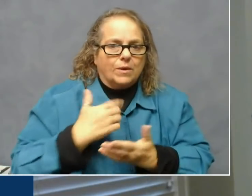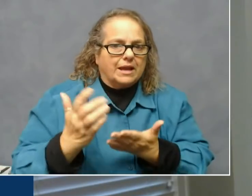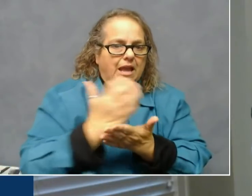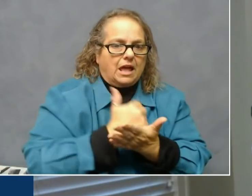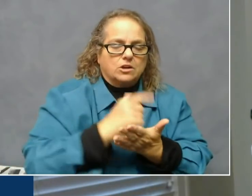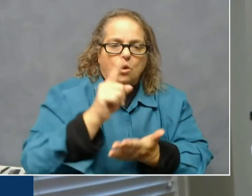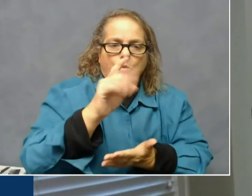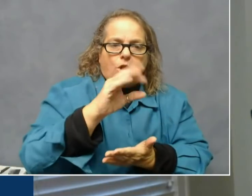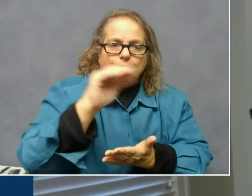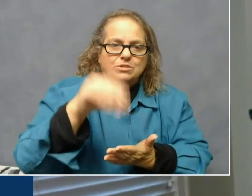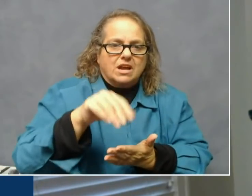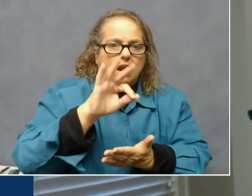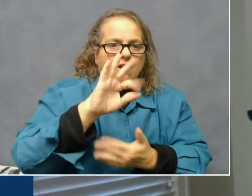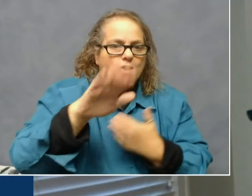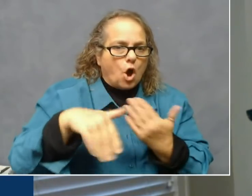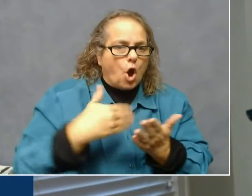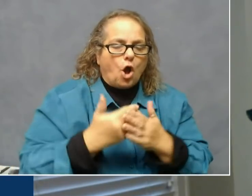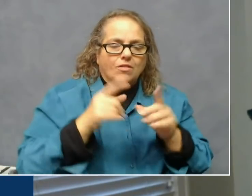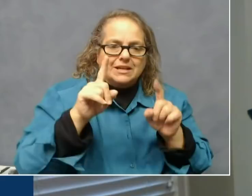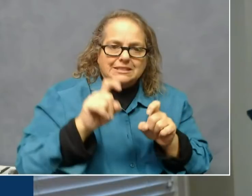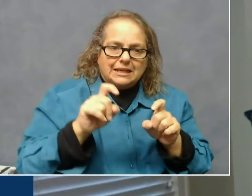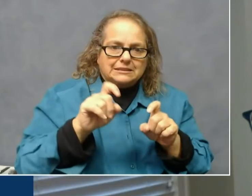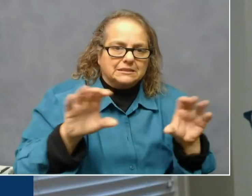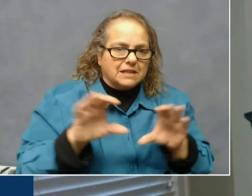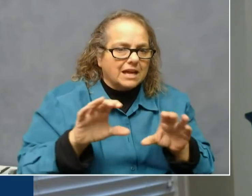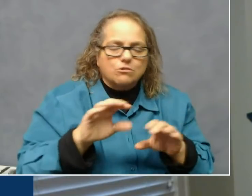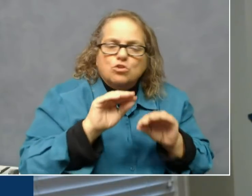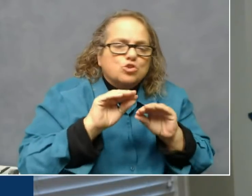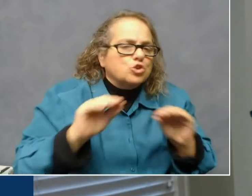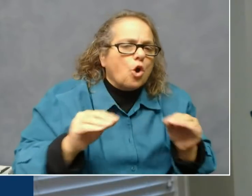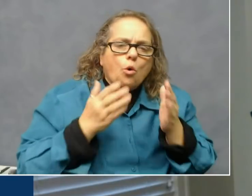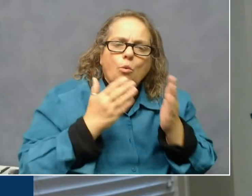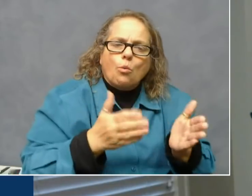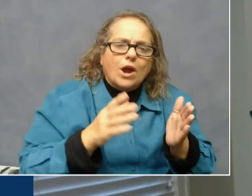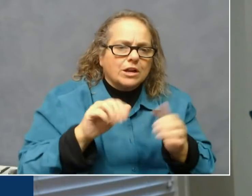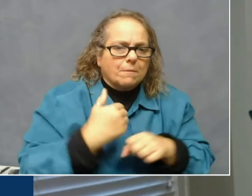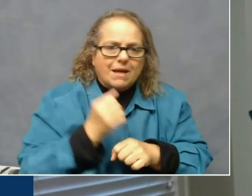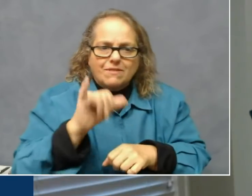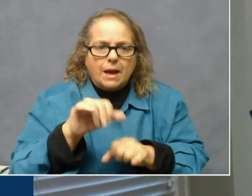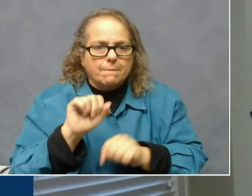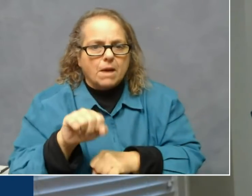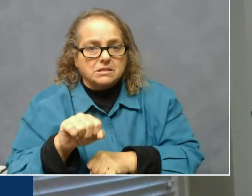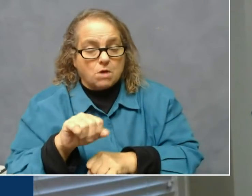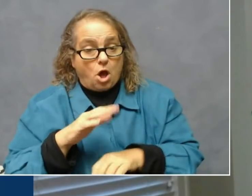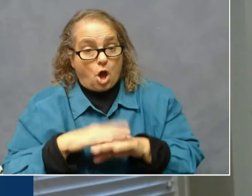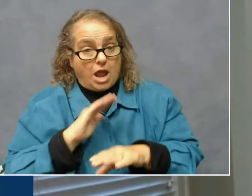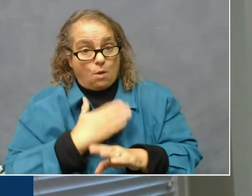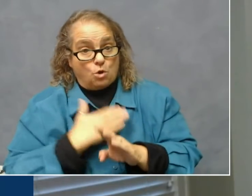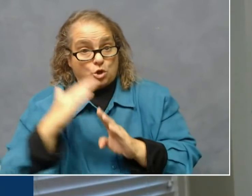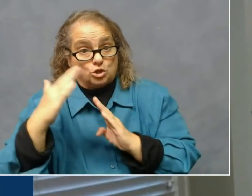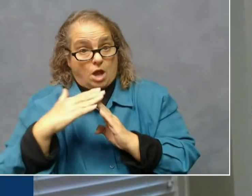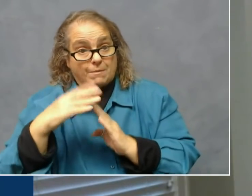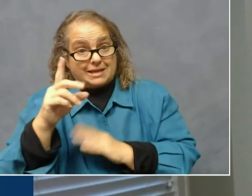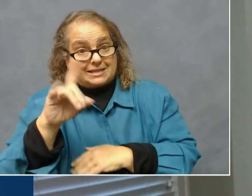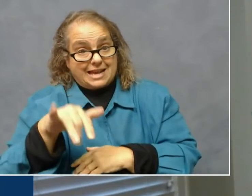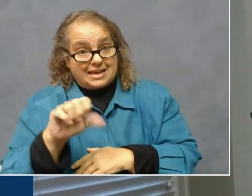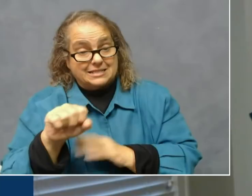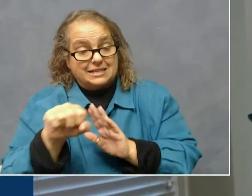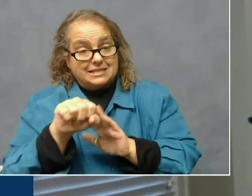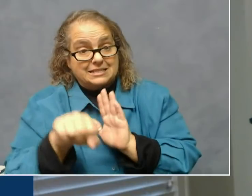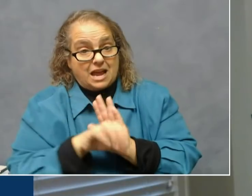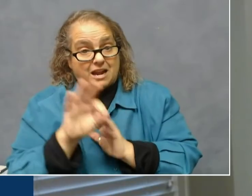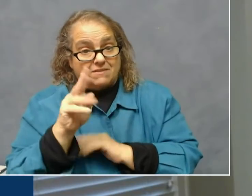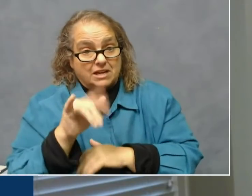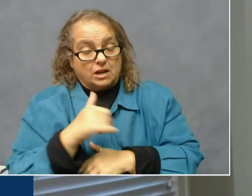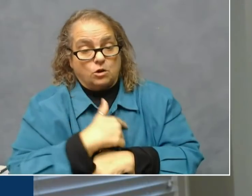not a methodology that makes that possible. On our peak days in the state of Kentucky, we have